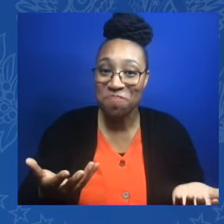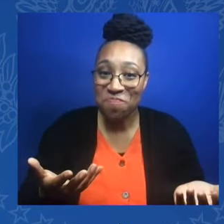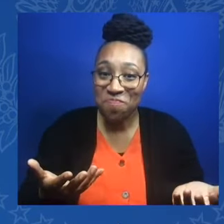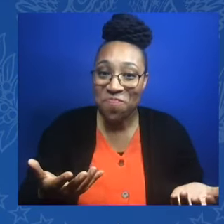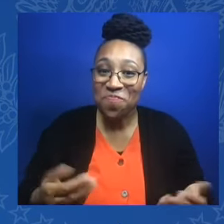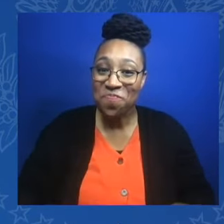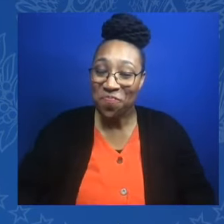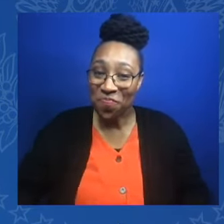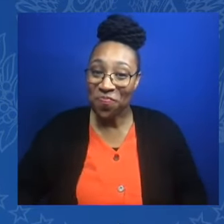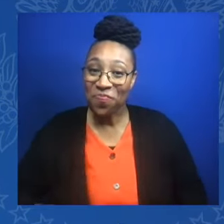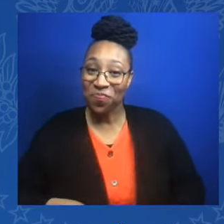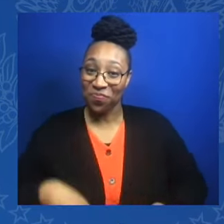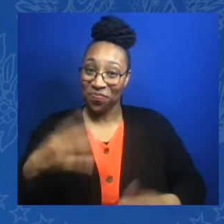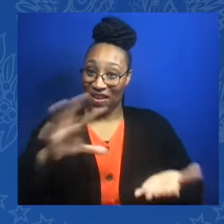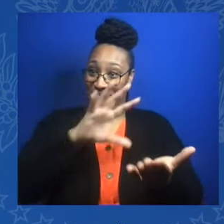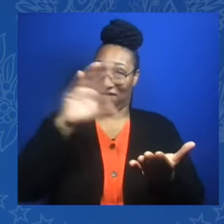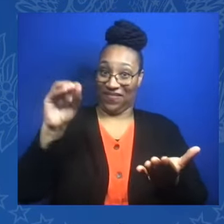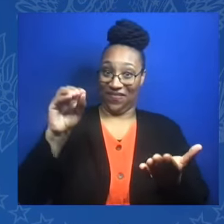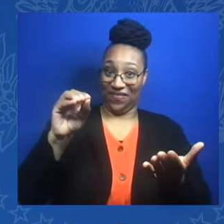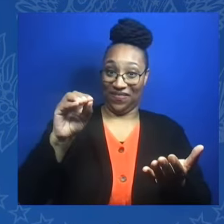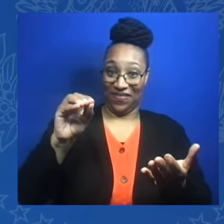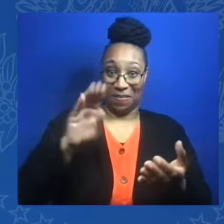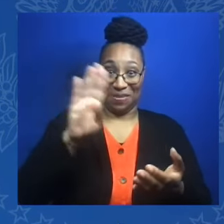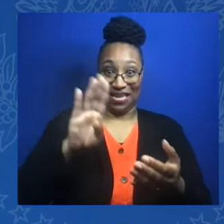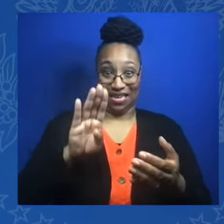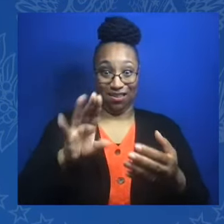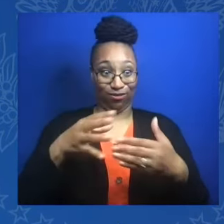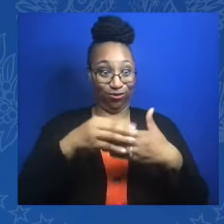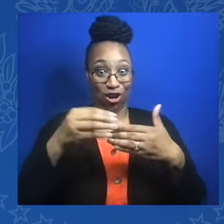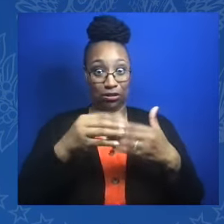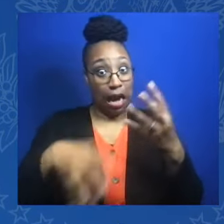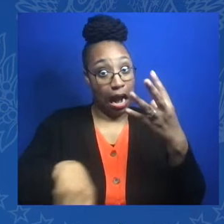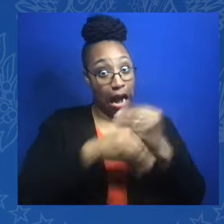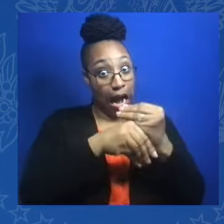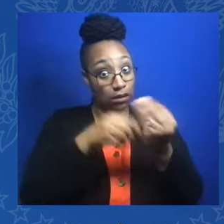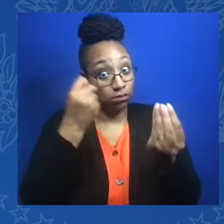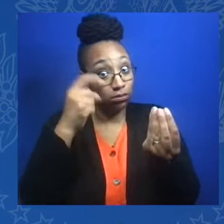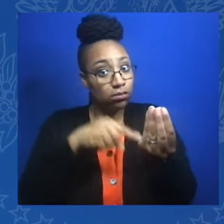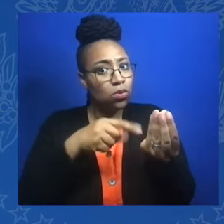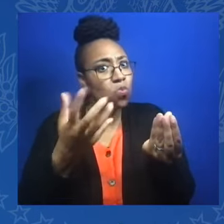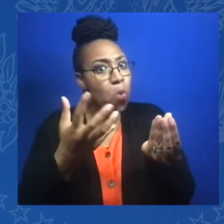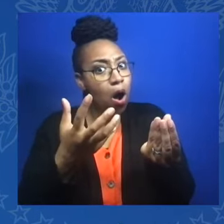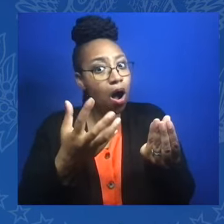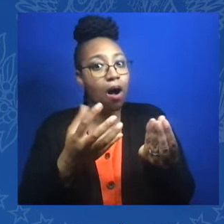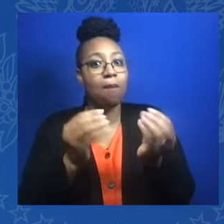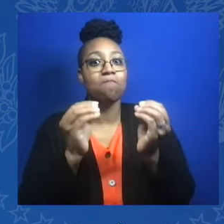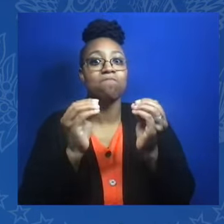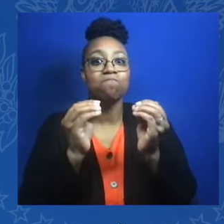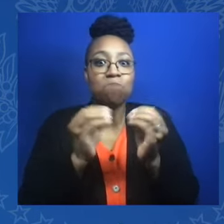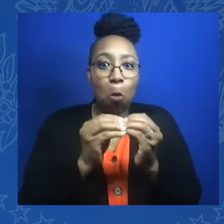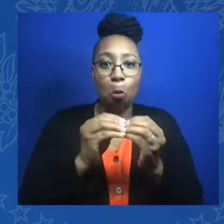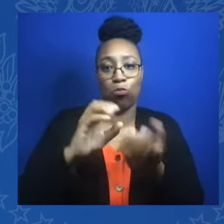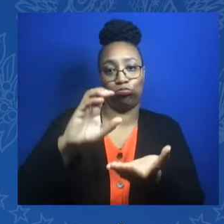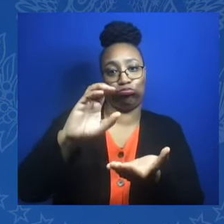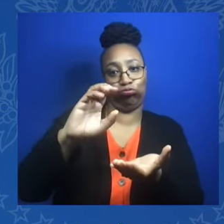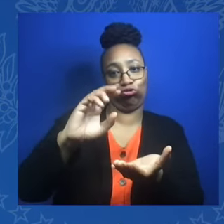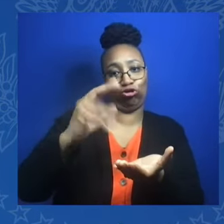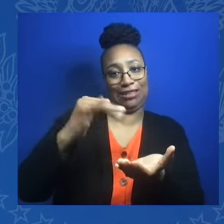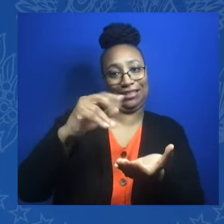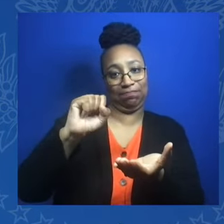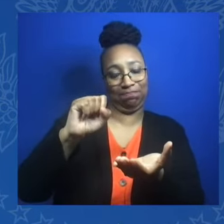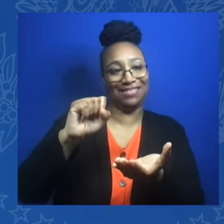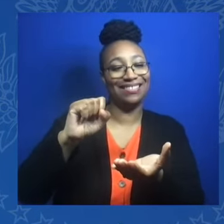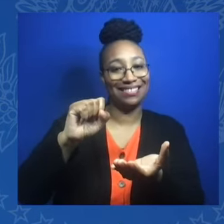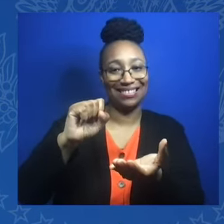packaging semiconductors and printed circuit boards. Look, that brings me to a second pillar of our future. Because of our